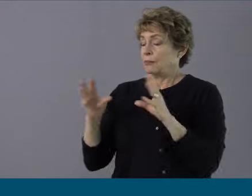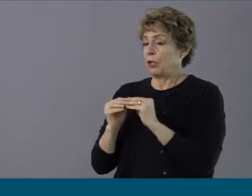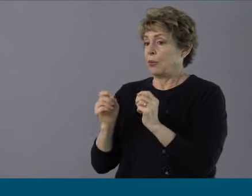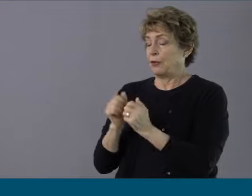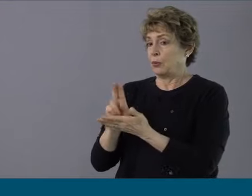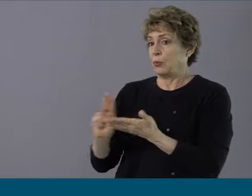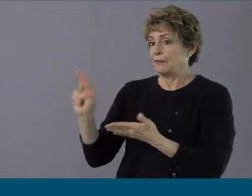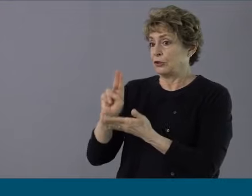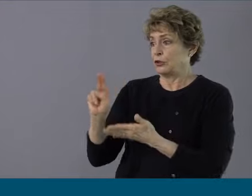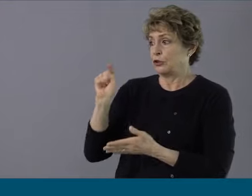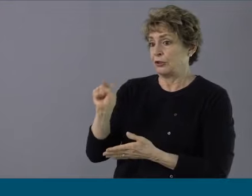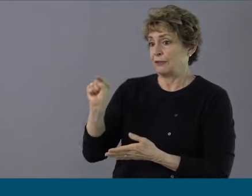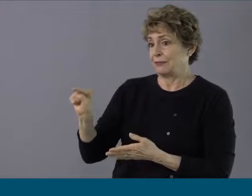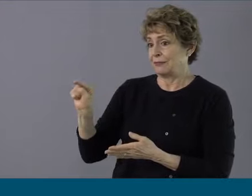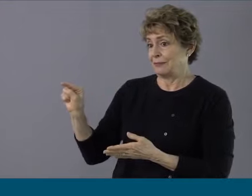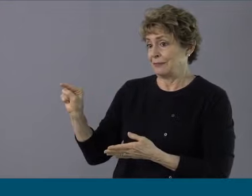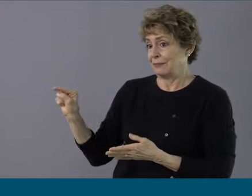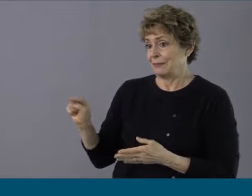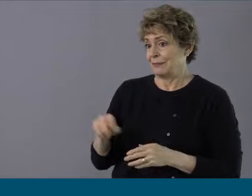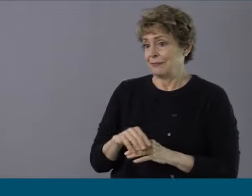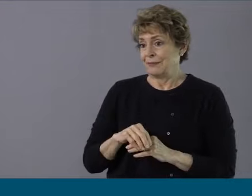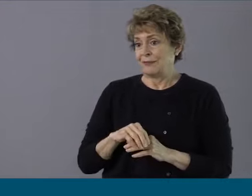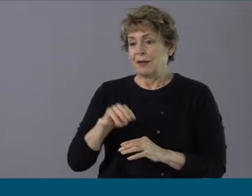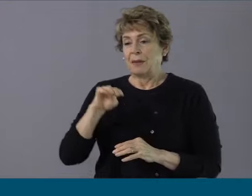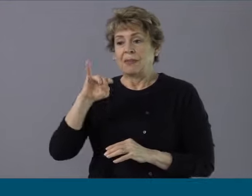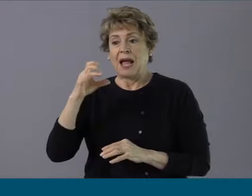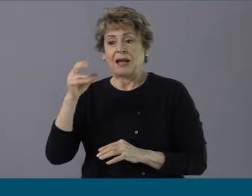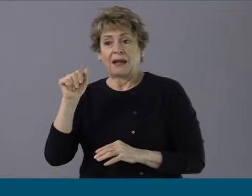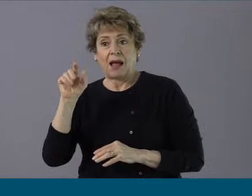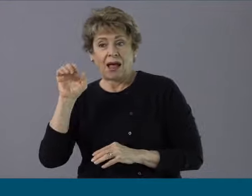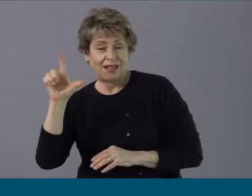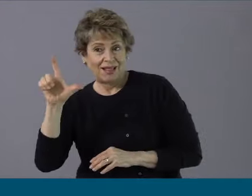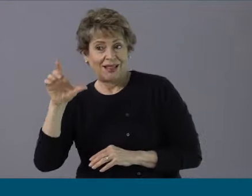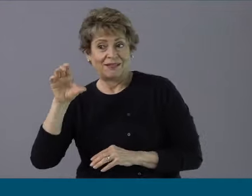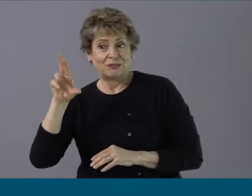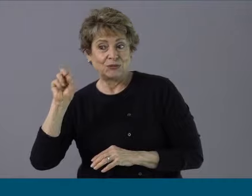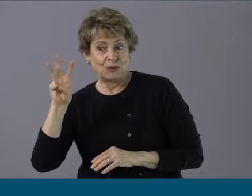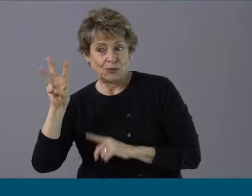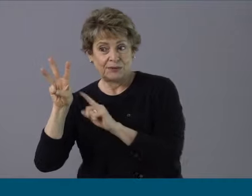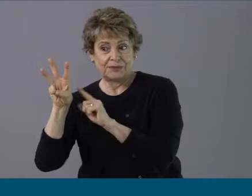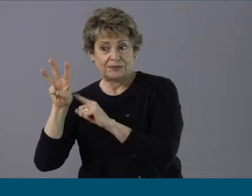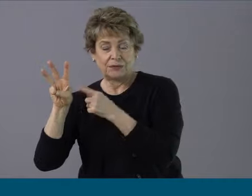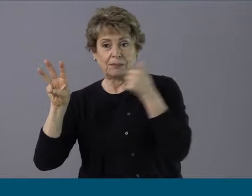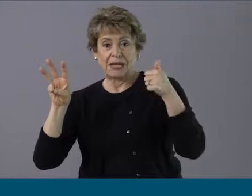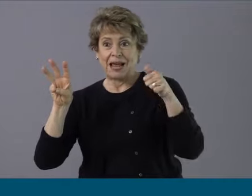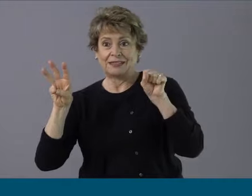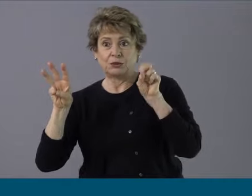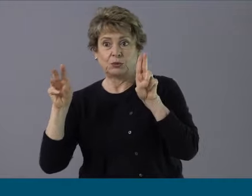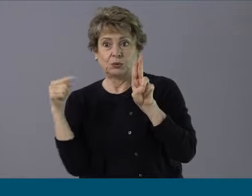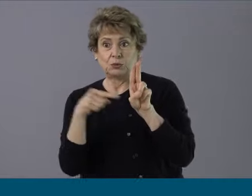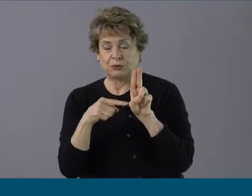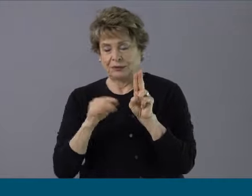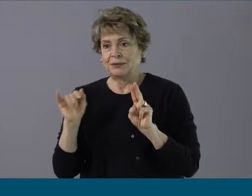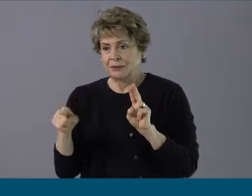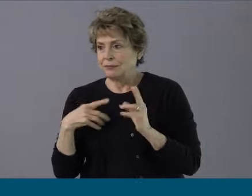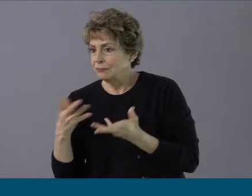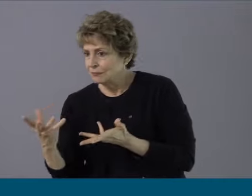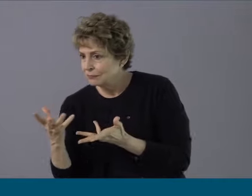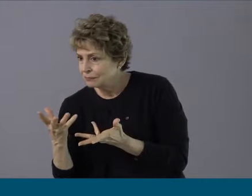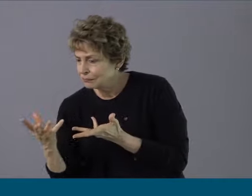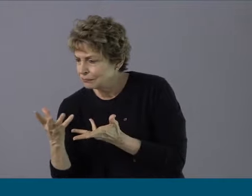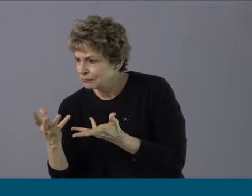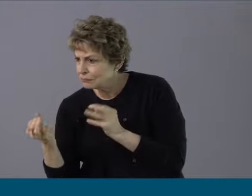Dr. Bobby Robbins, and Dr. Rita Chang to get their input on best practices and what's possible in